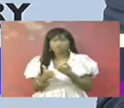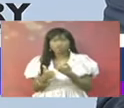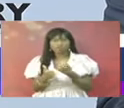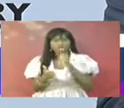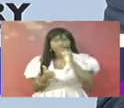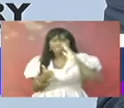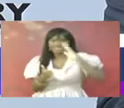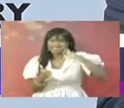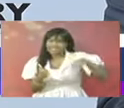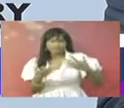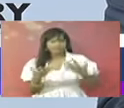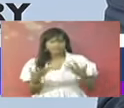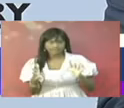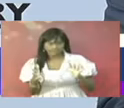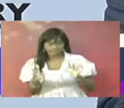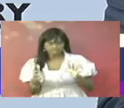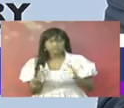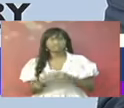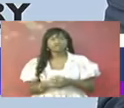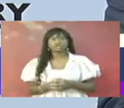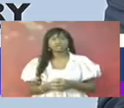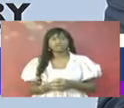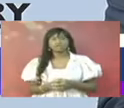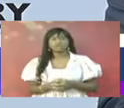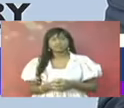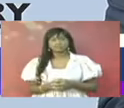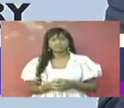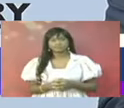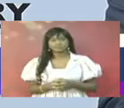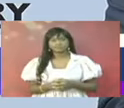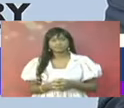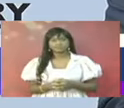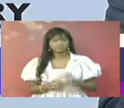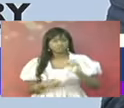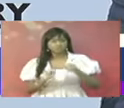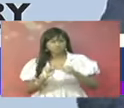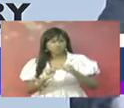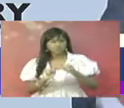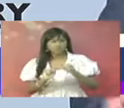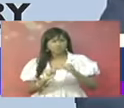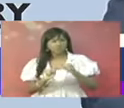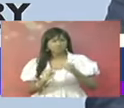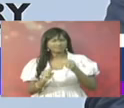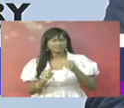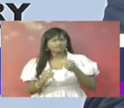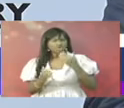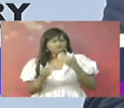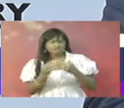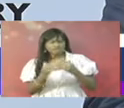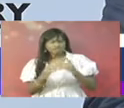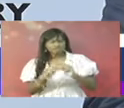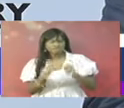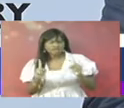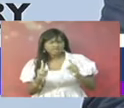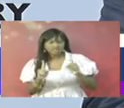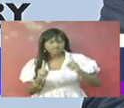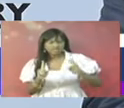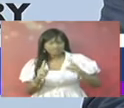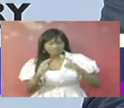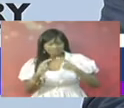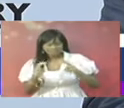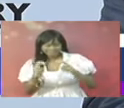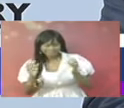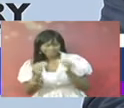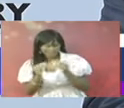So I would not say that we wholeheartedly, it is a good sign, but it needs to be peer reviewed